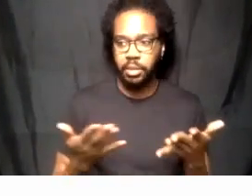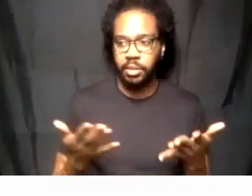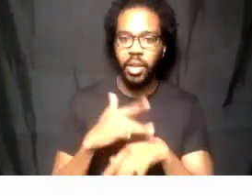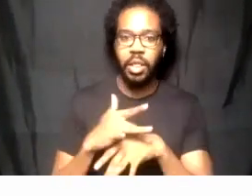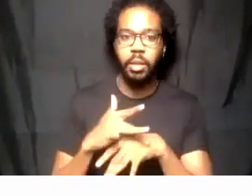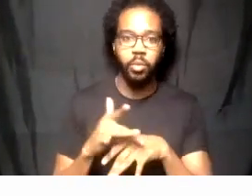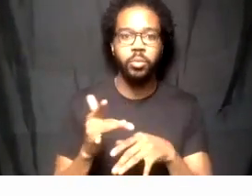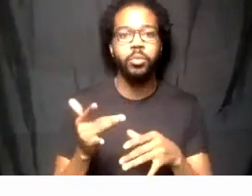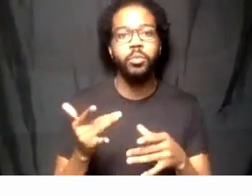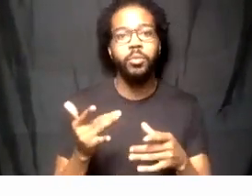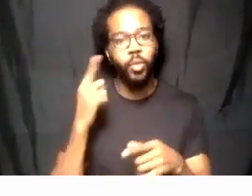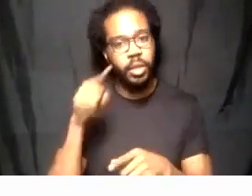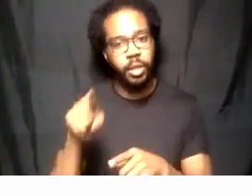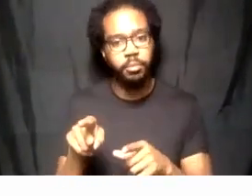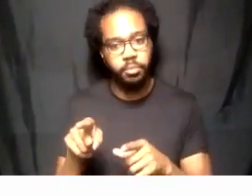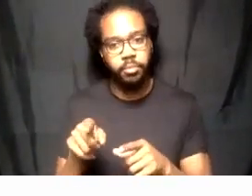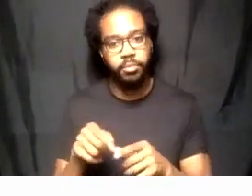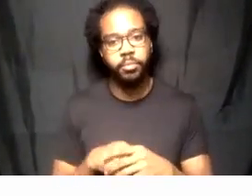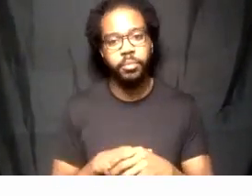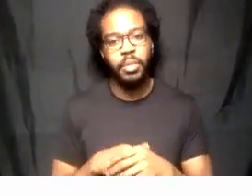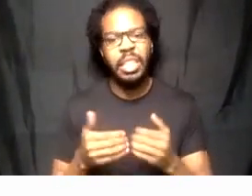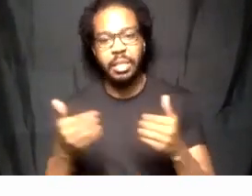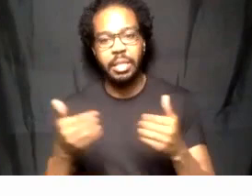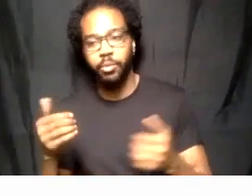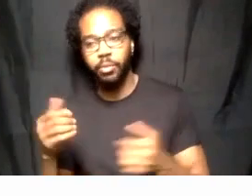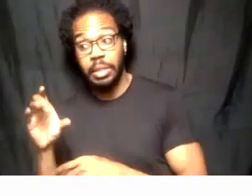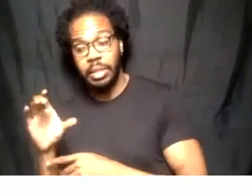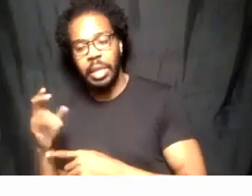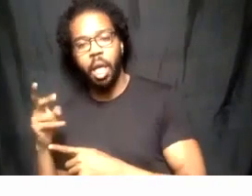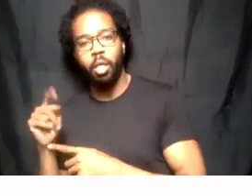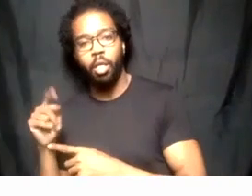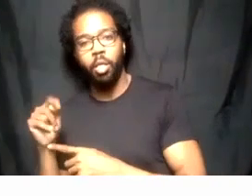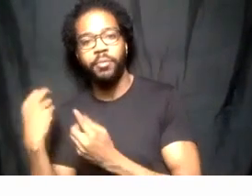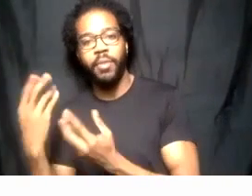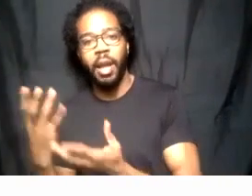the district provides through DC Health.